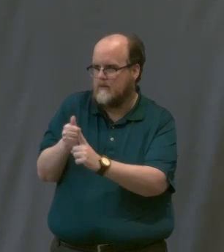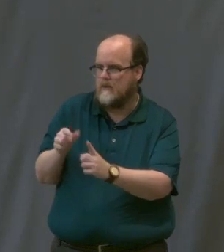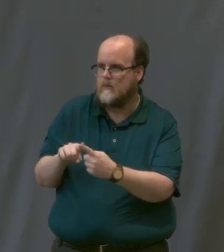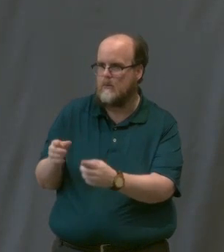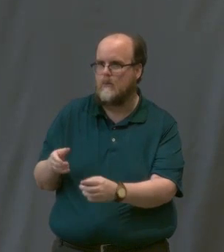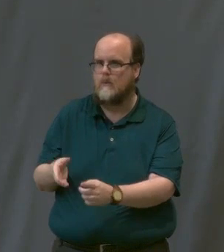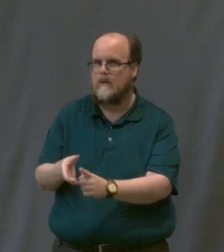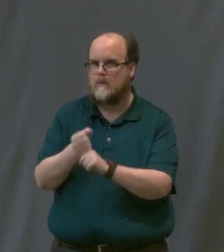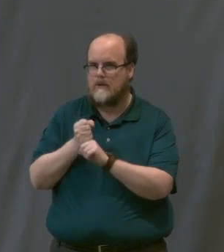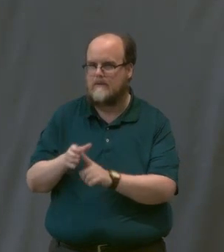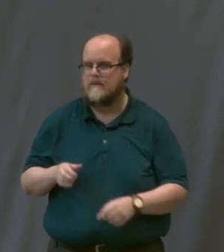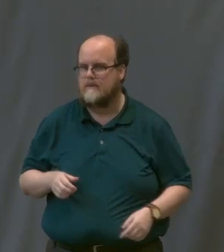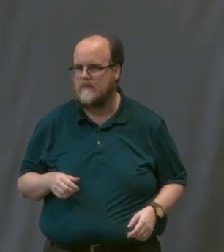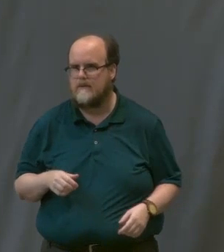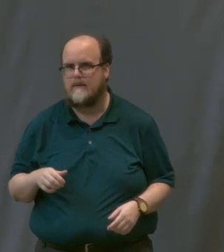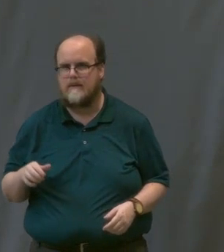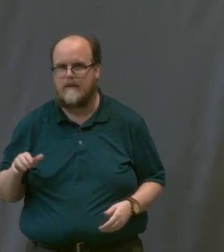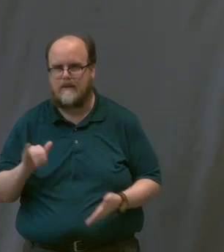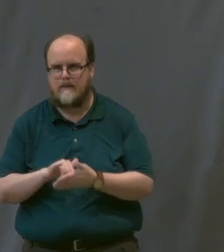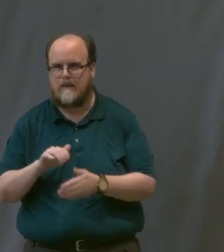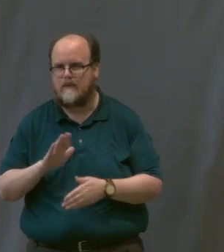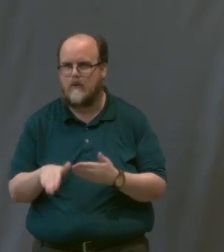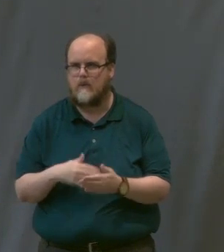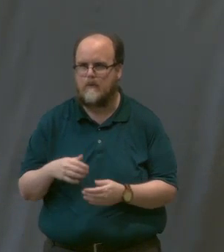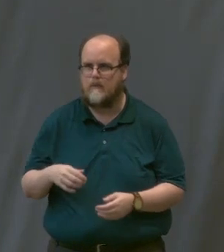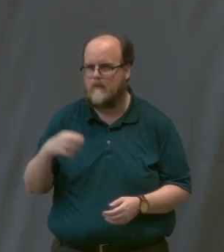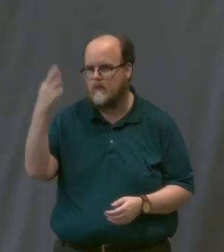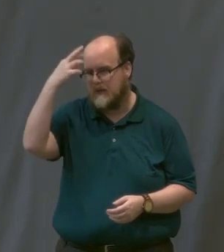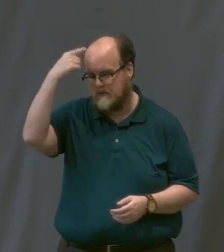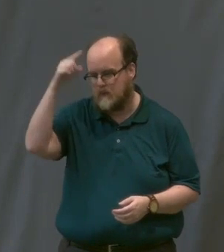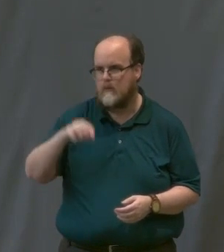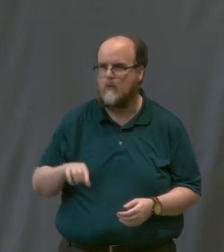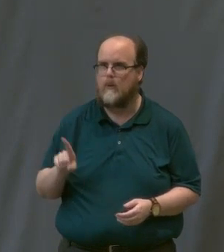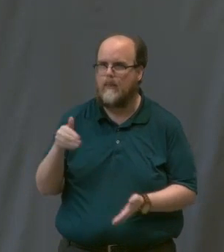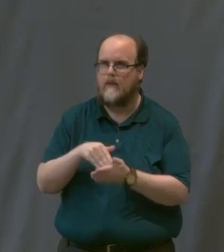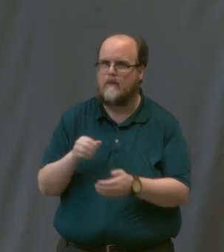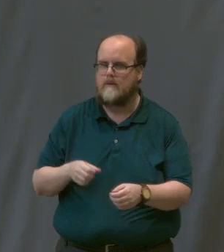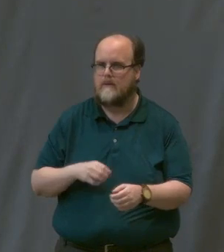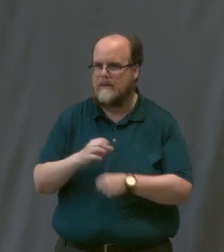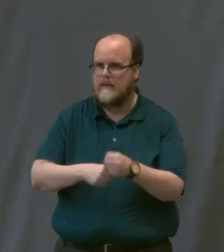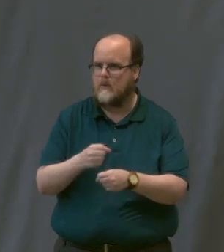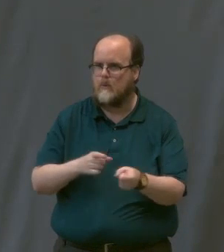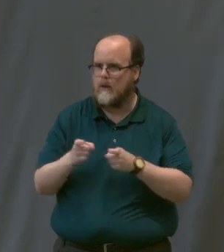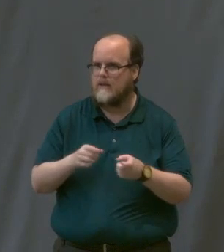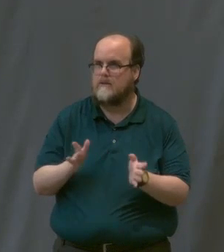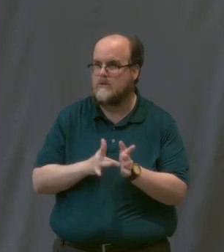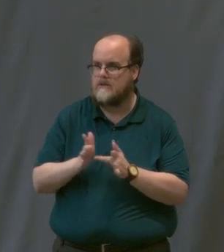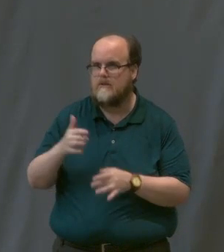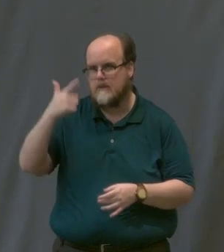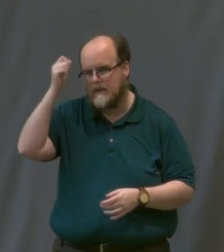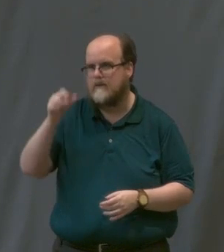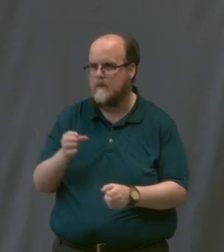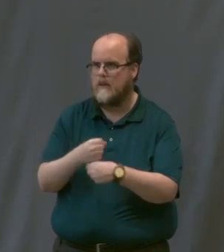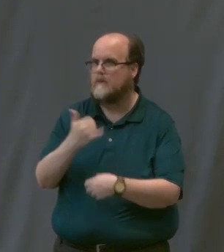place. And that's the whole purpose of the 1,000-year reign. Jesus, because of an error on